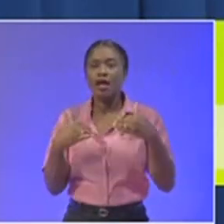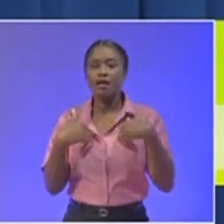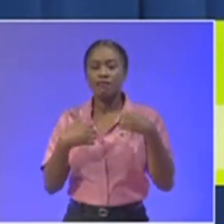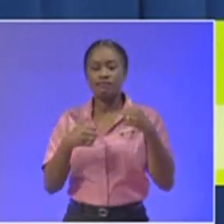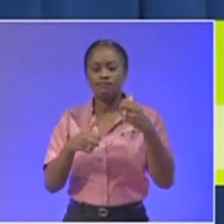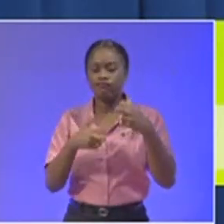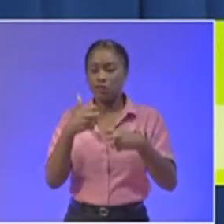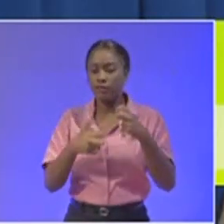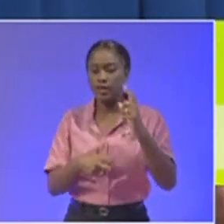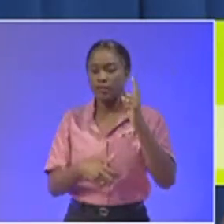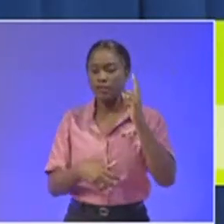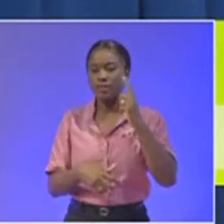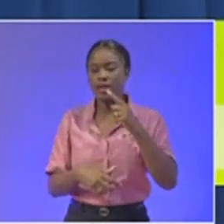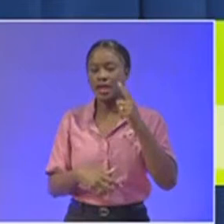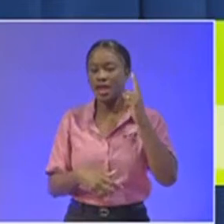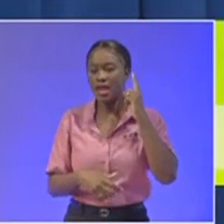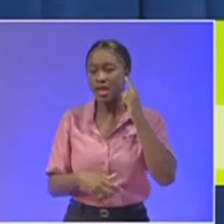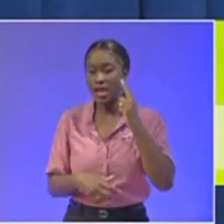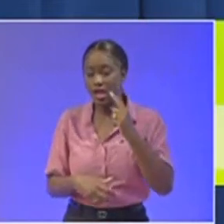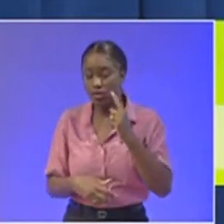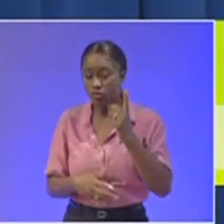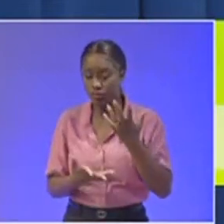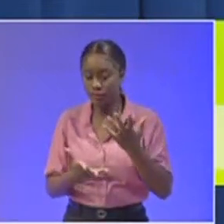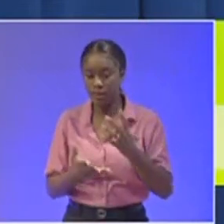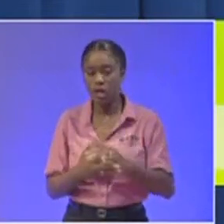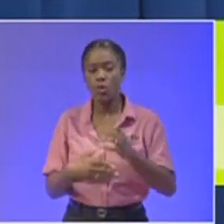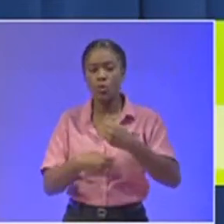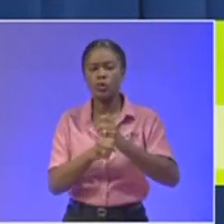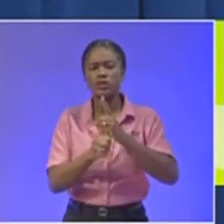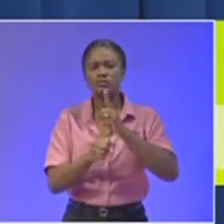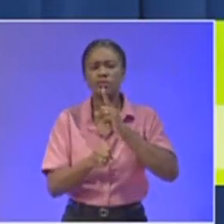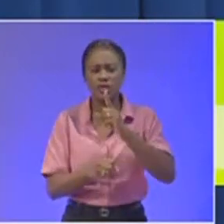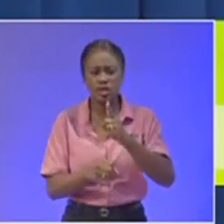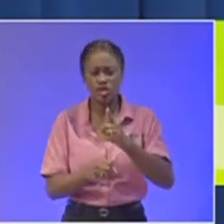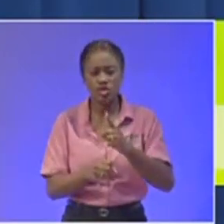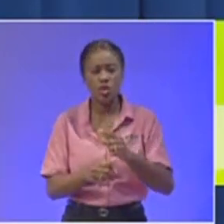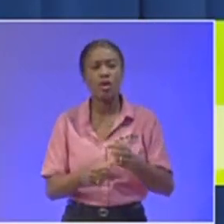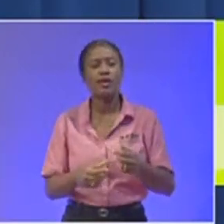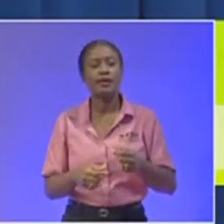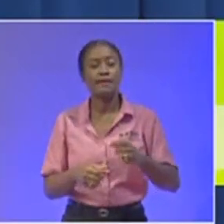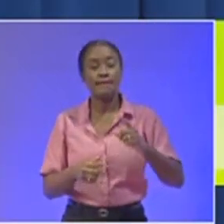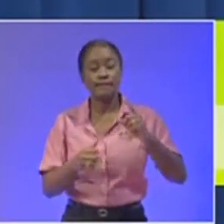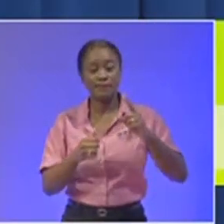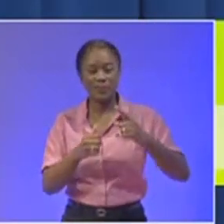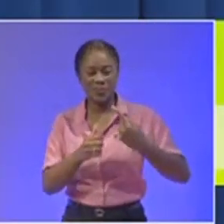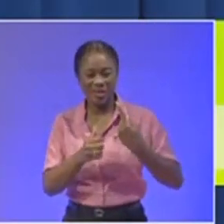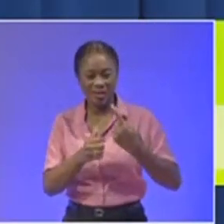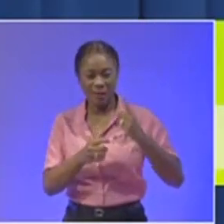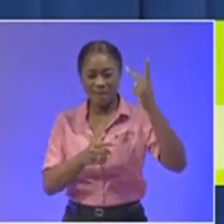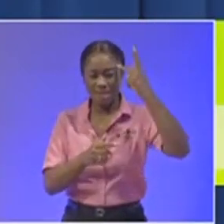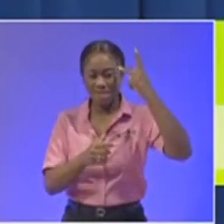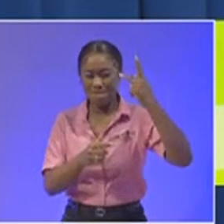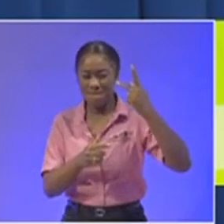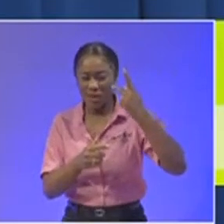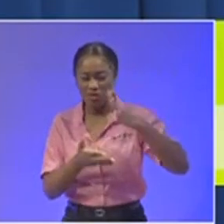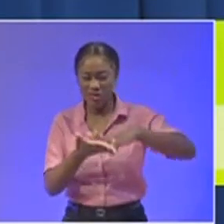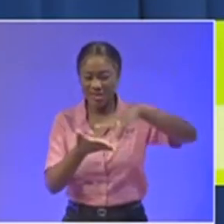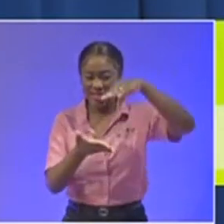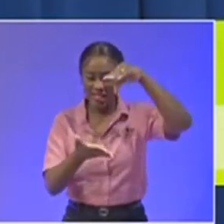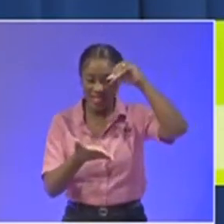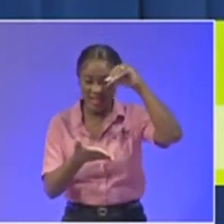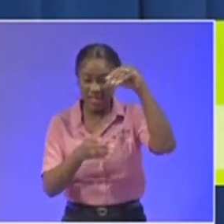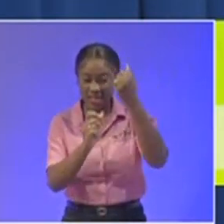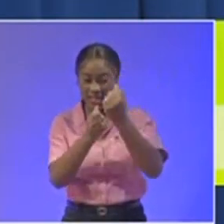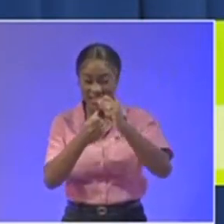because right away we can put things in place to ensure that they get access to that immersion environment, their parents can learn sign language,